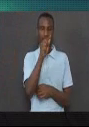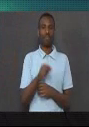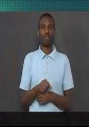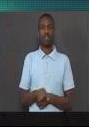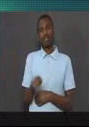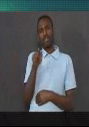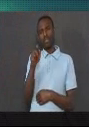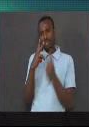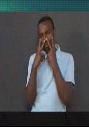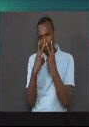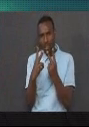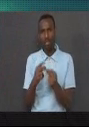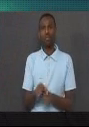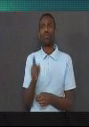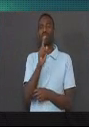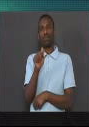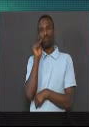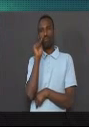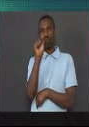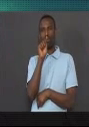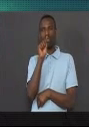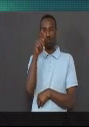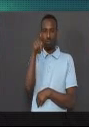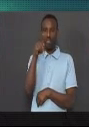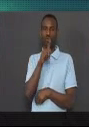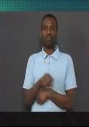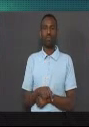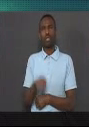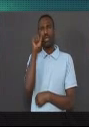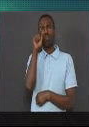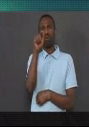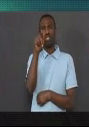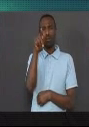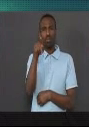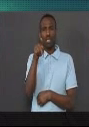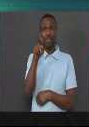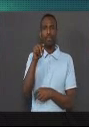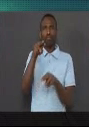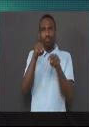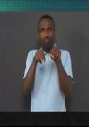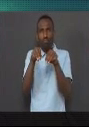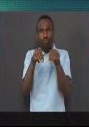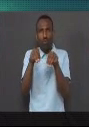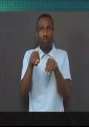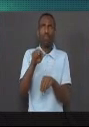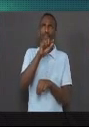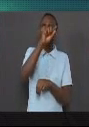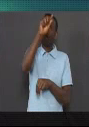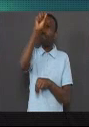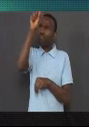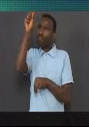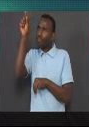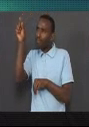Here we see a point, P, moving around a circle of